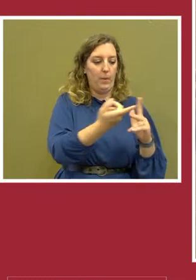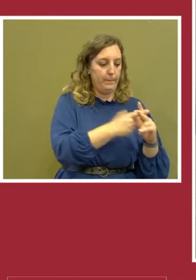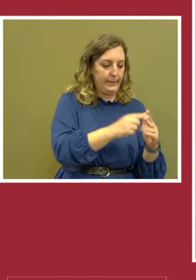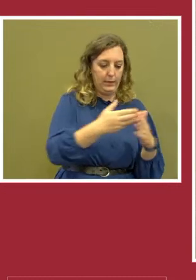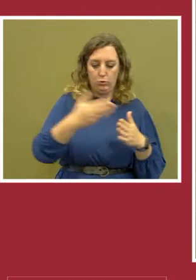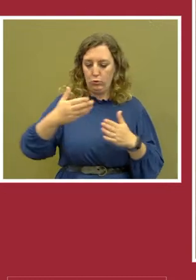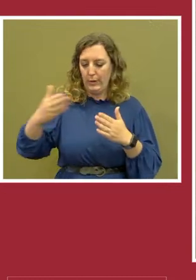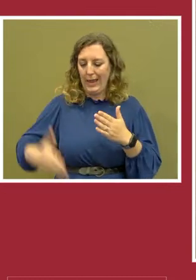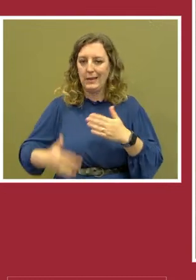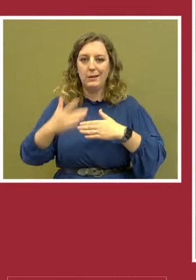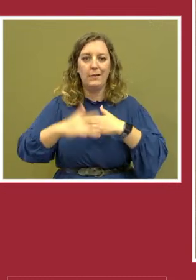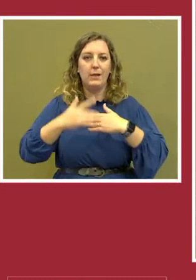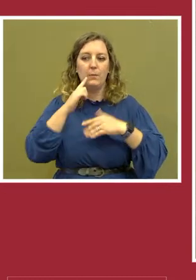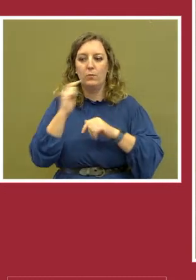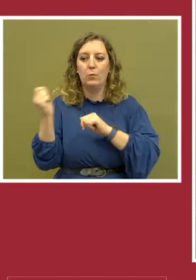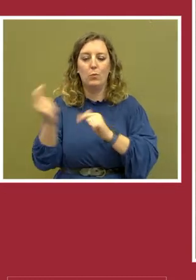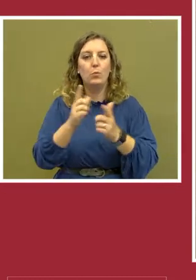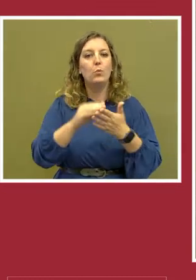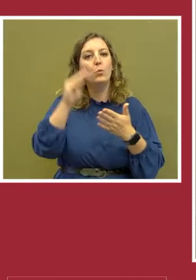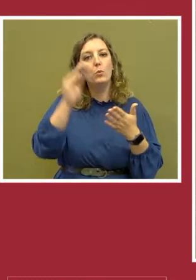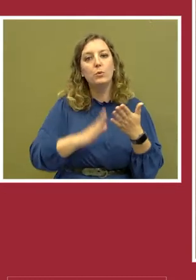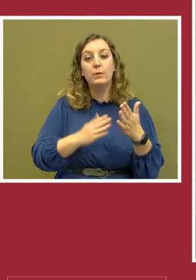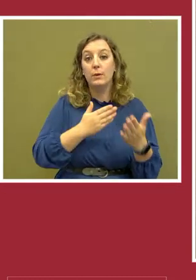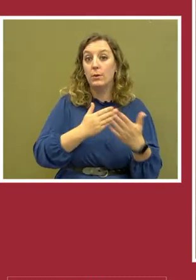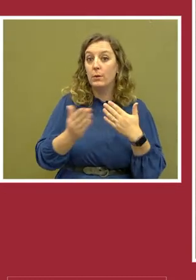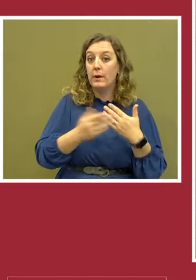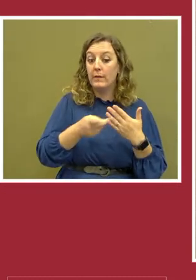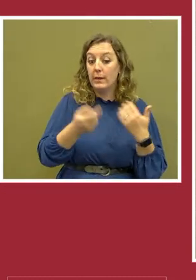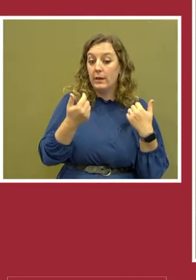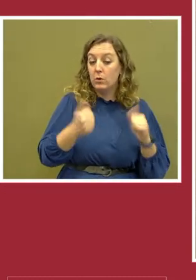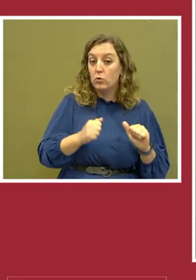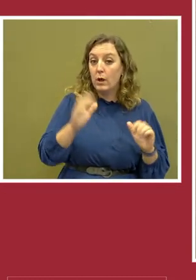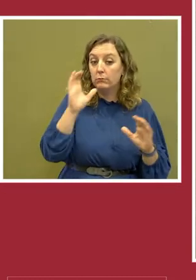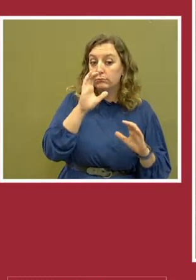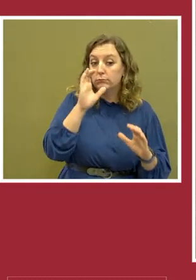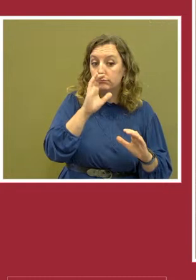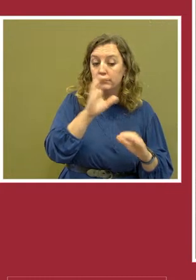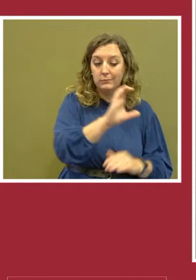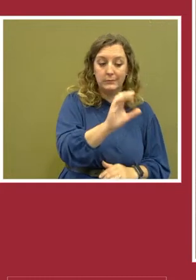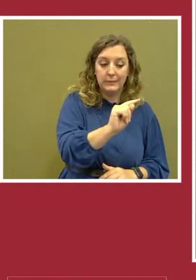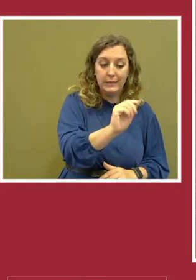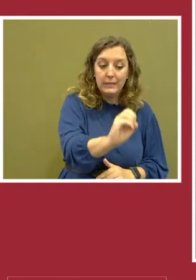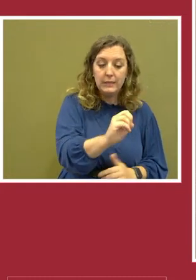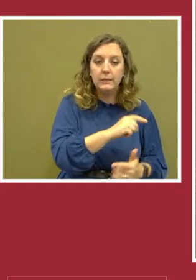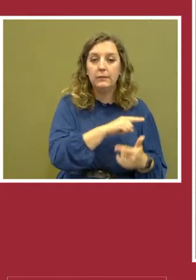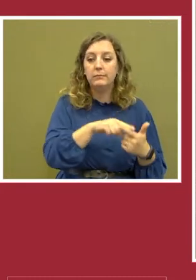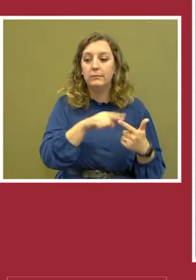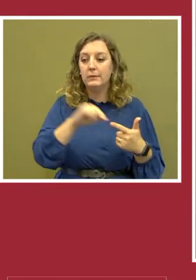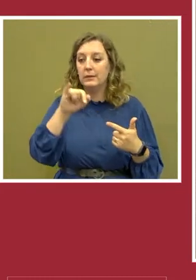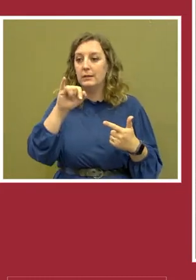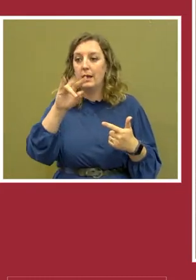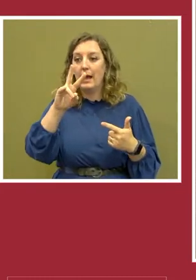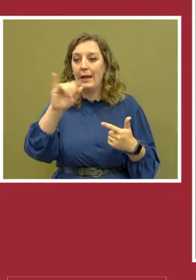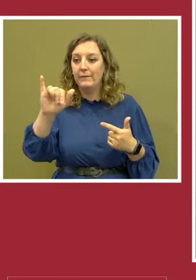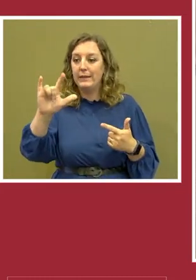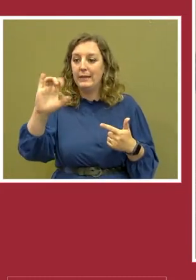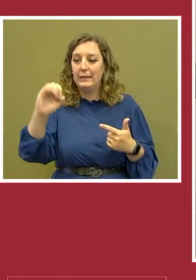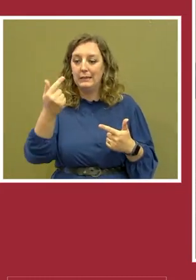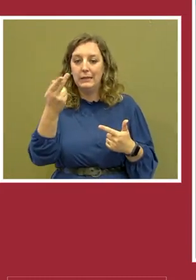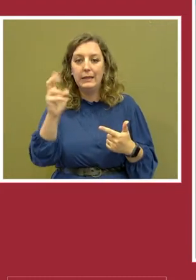end. It is there for all types of students, and whatever it is they're trying to seek out, whether it's CTE, whether it's Ivy League, whether